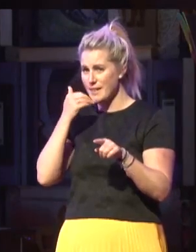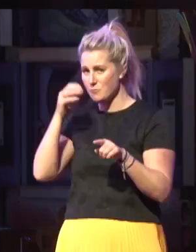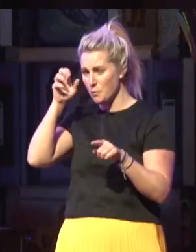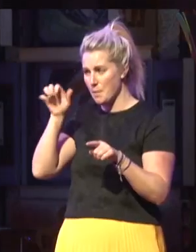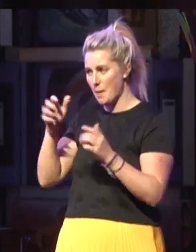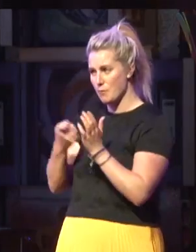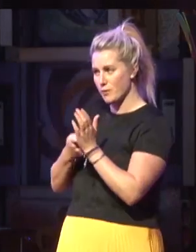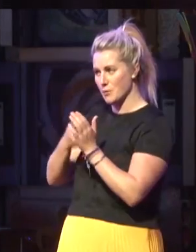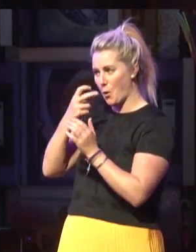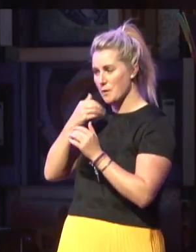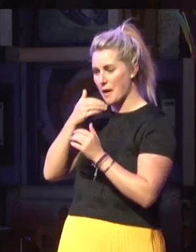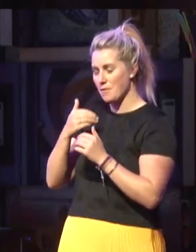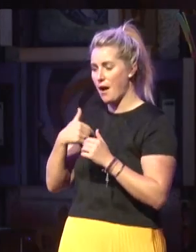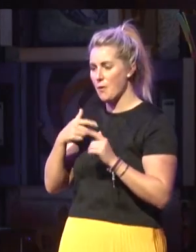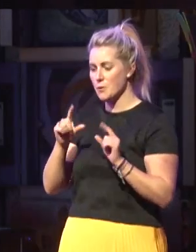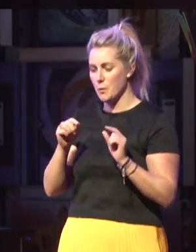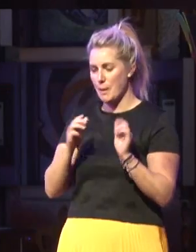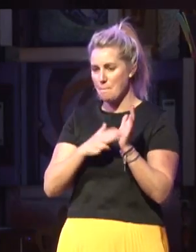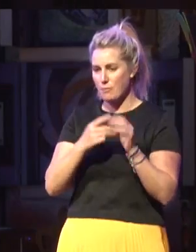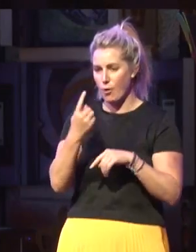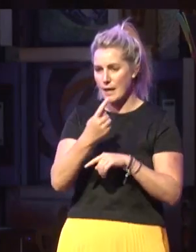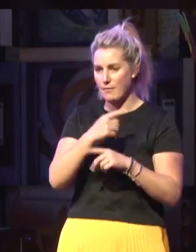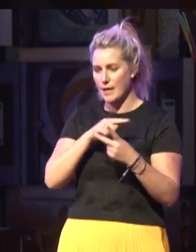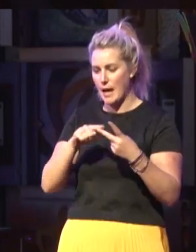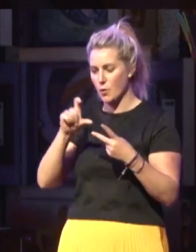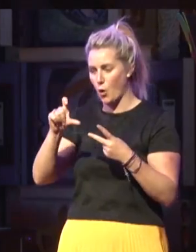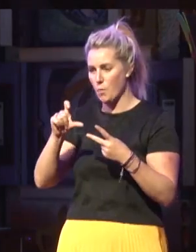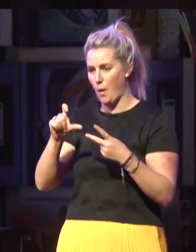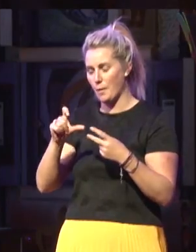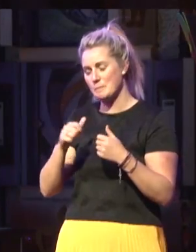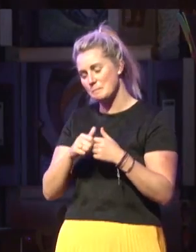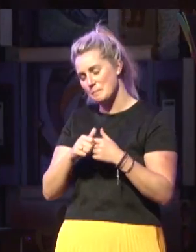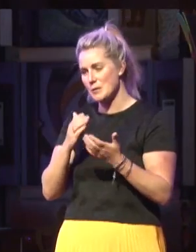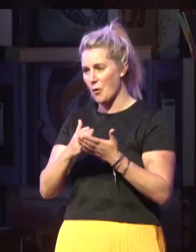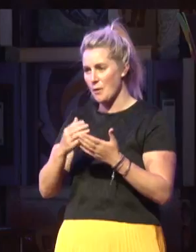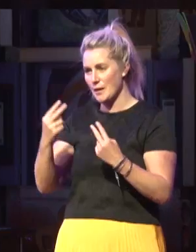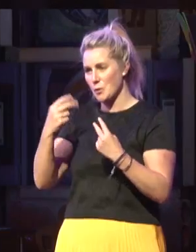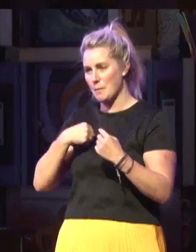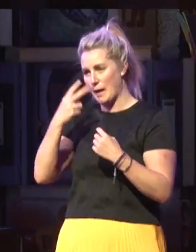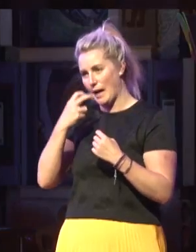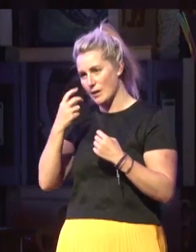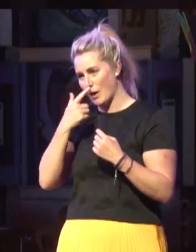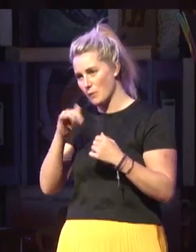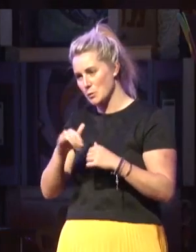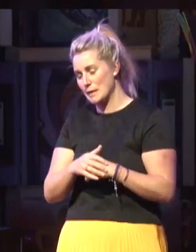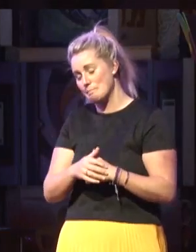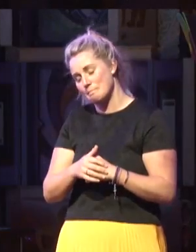be, I programmed in Macro 11 and COBOL, so that's showing my age, unfortunately. So